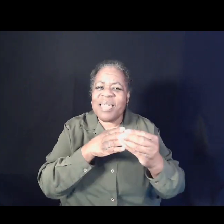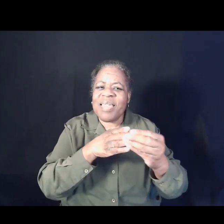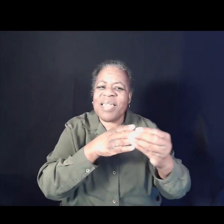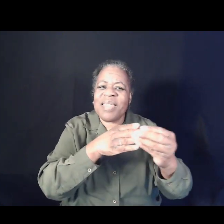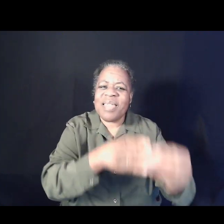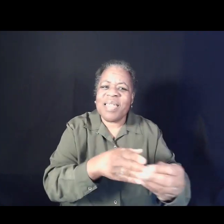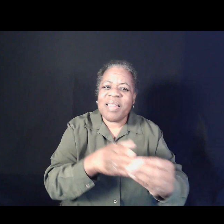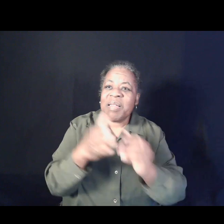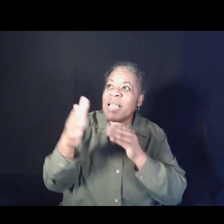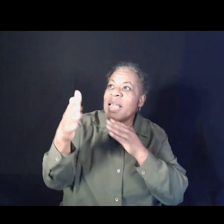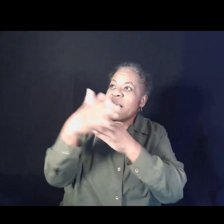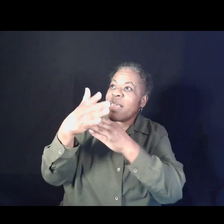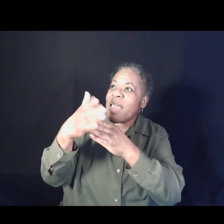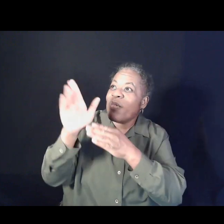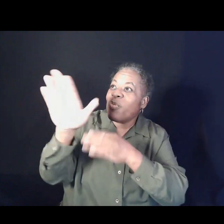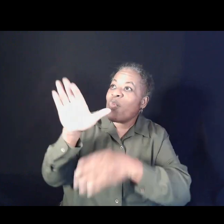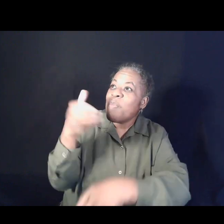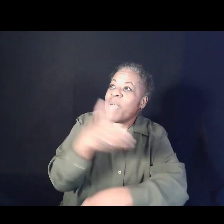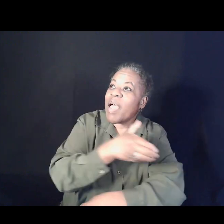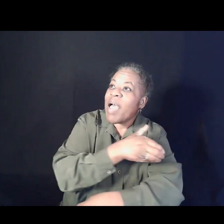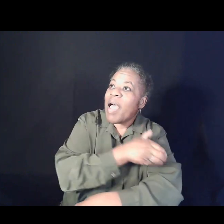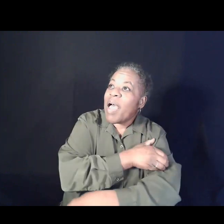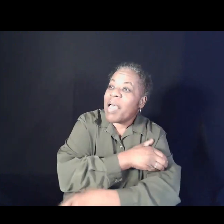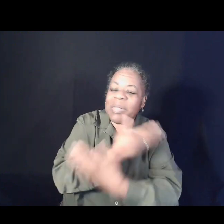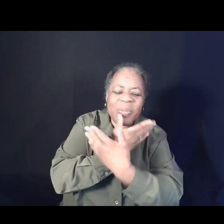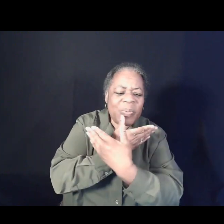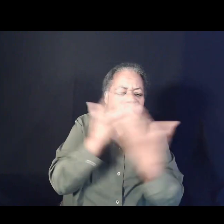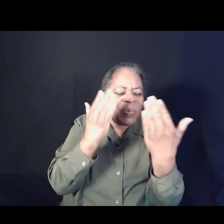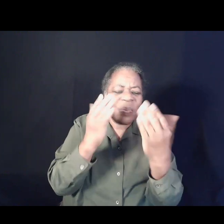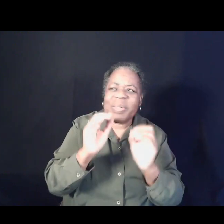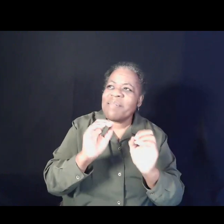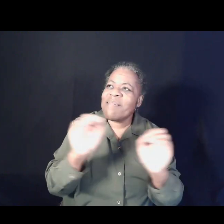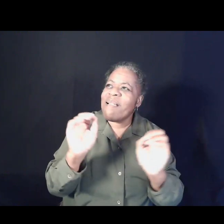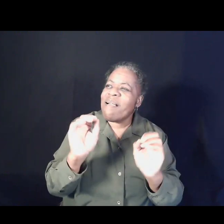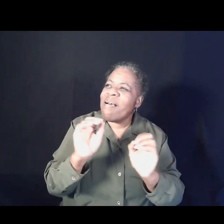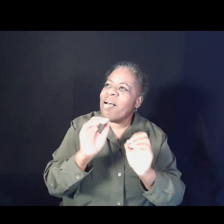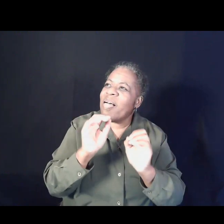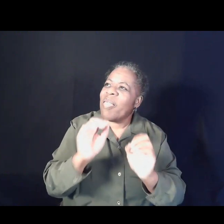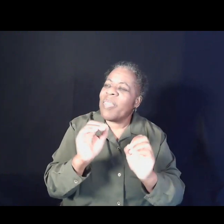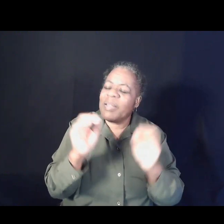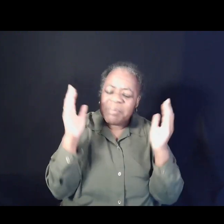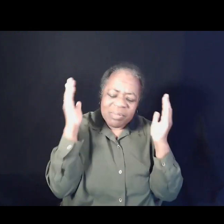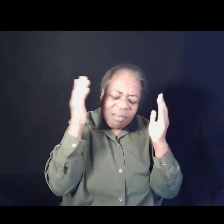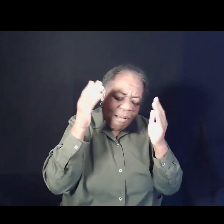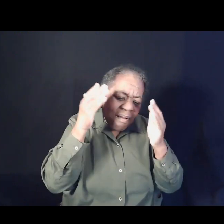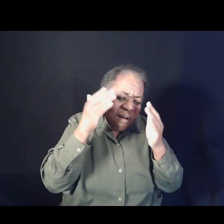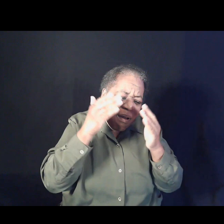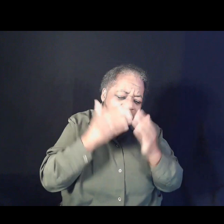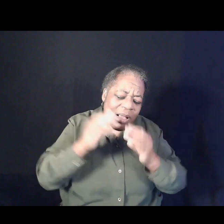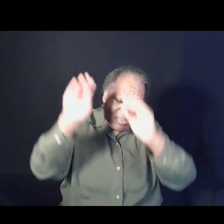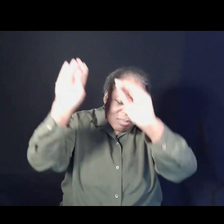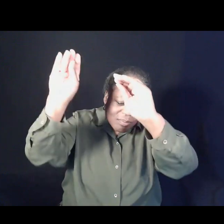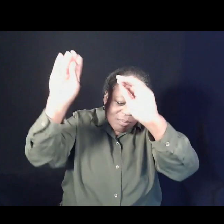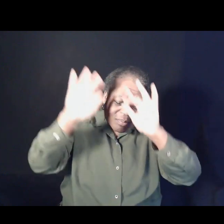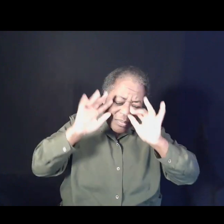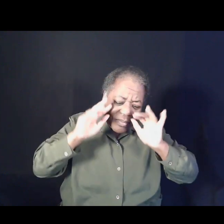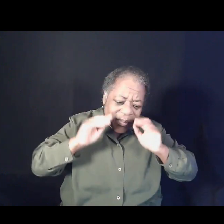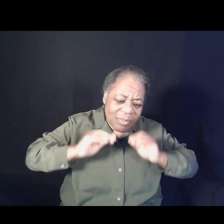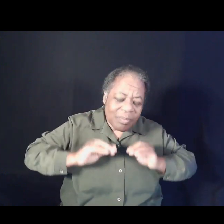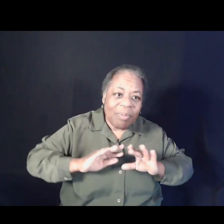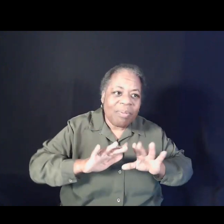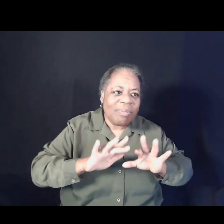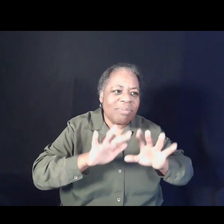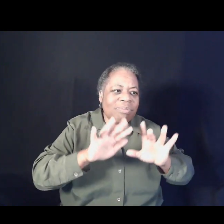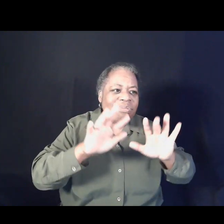Stand against the power of our God. You shine in the shadow. You win